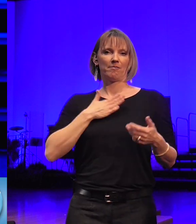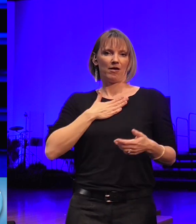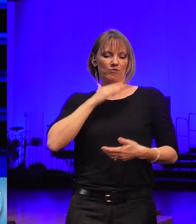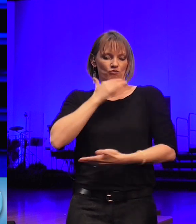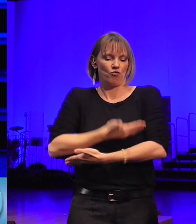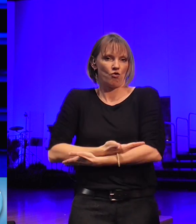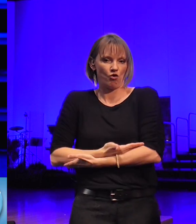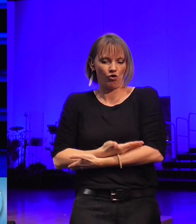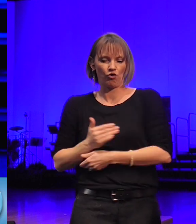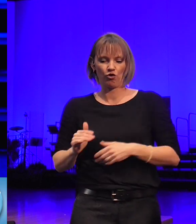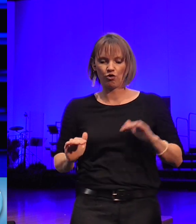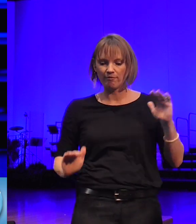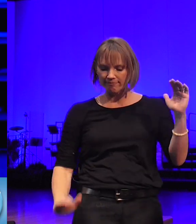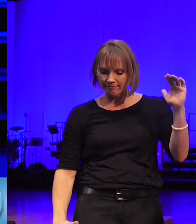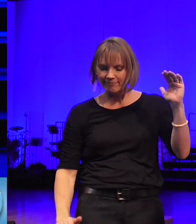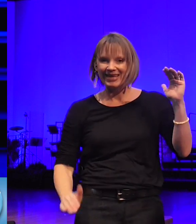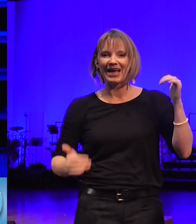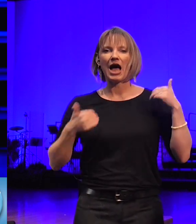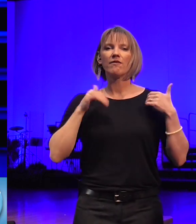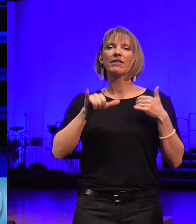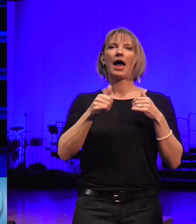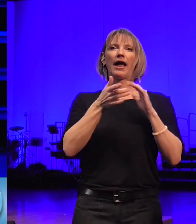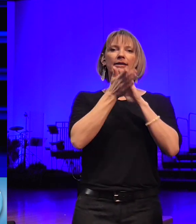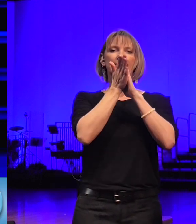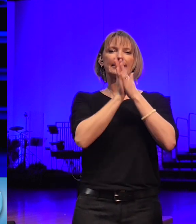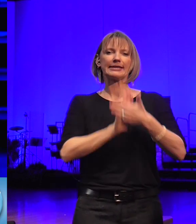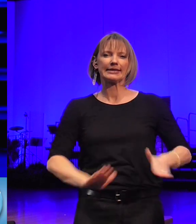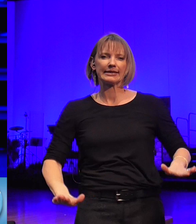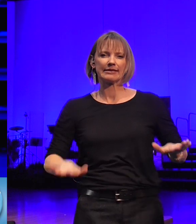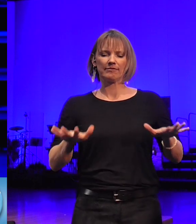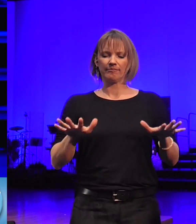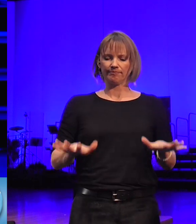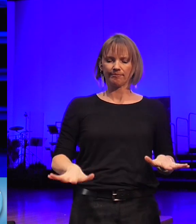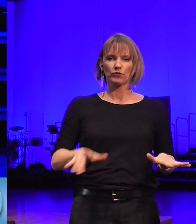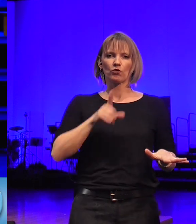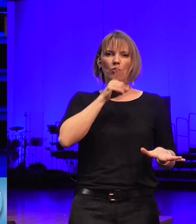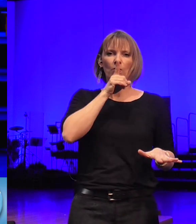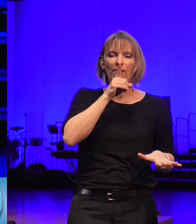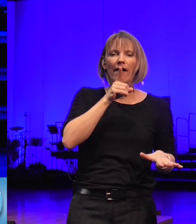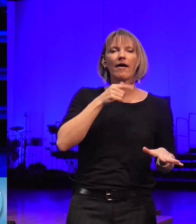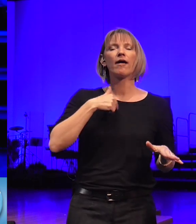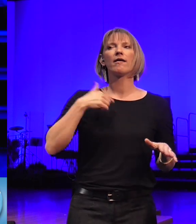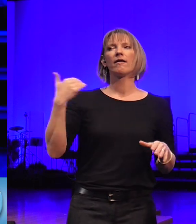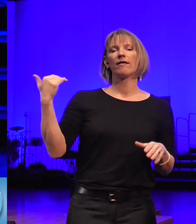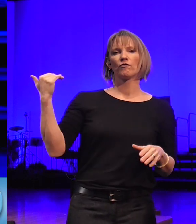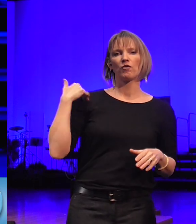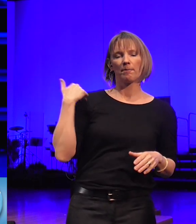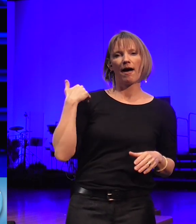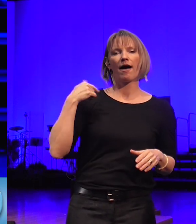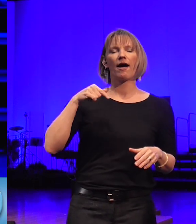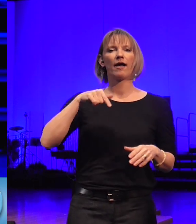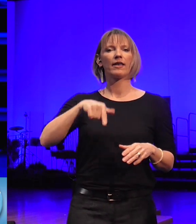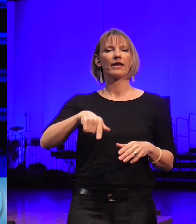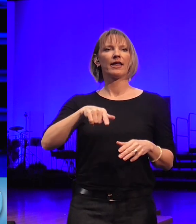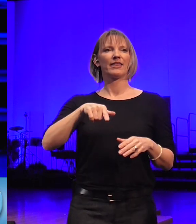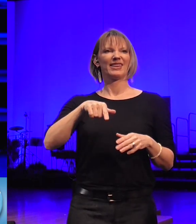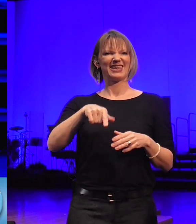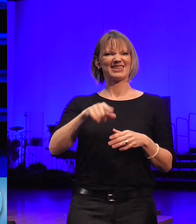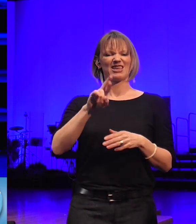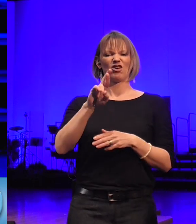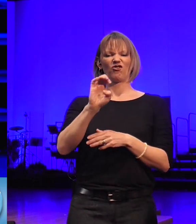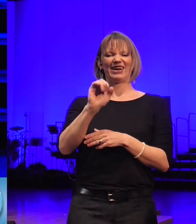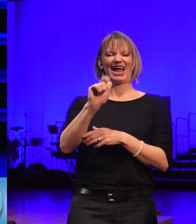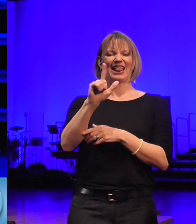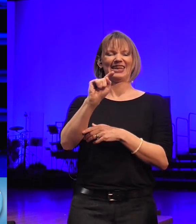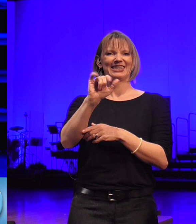that moment of stillness and quiet. I am reminded of this changeless reality. Do you resonate